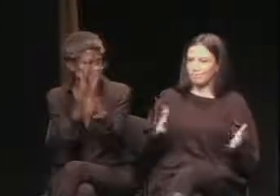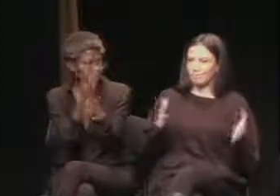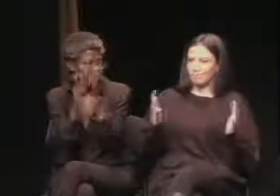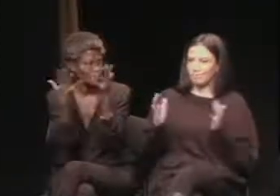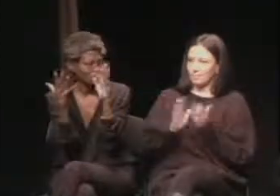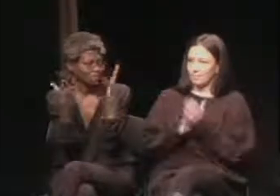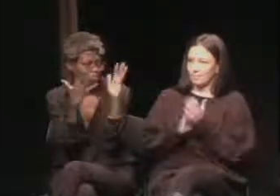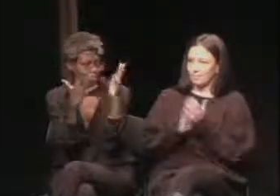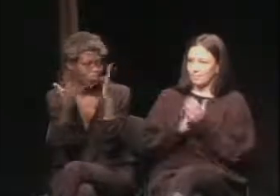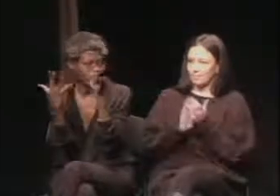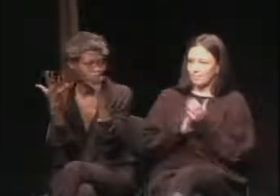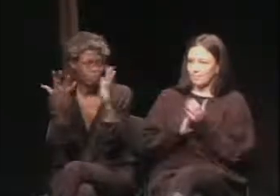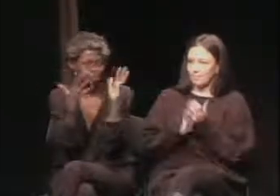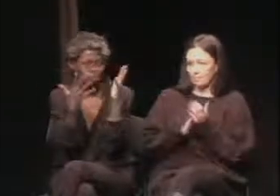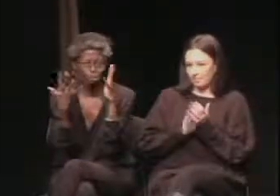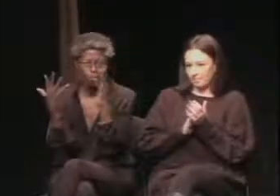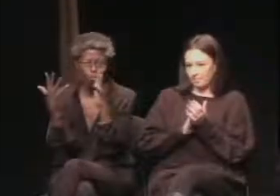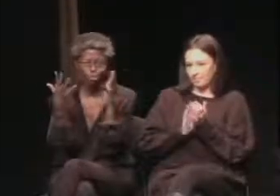all.